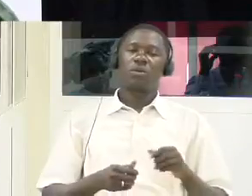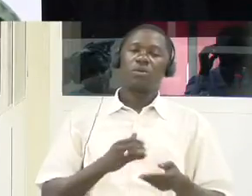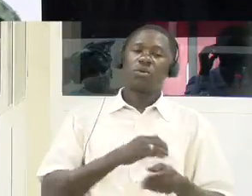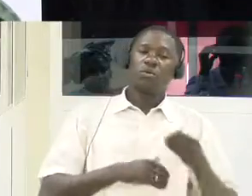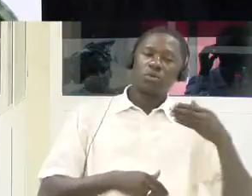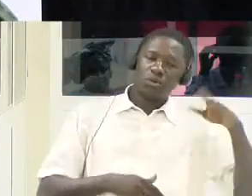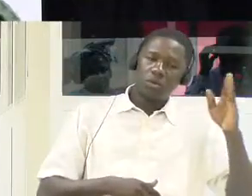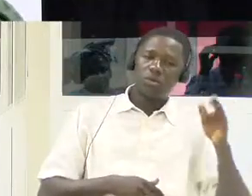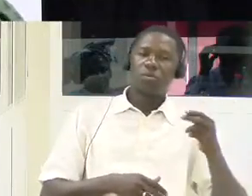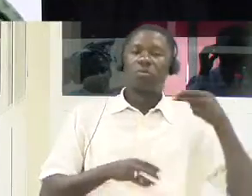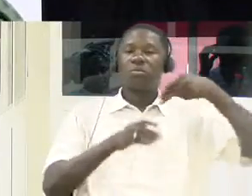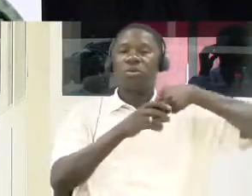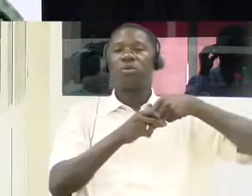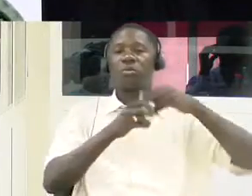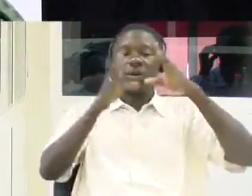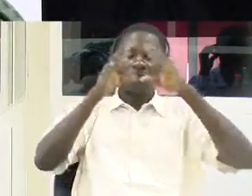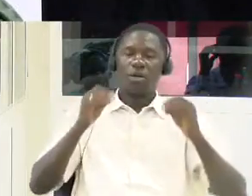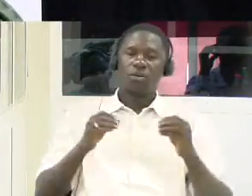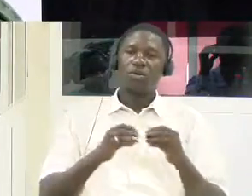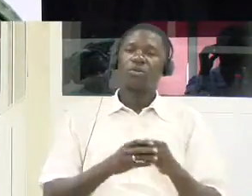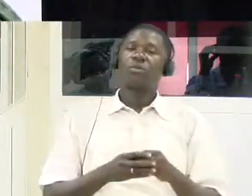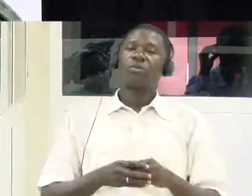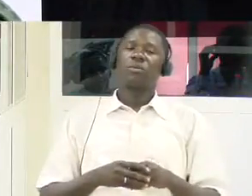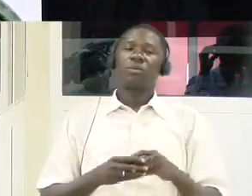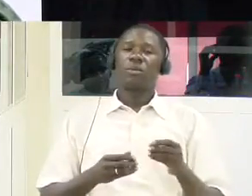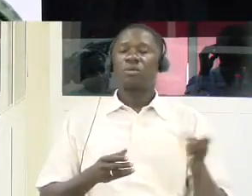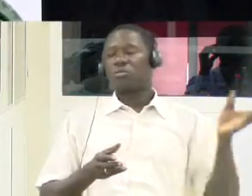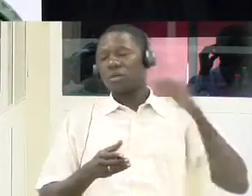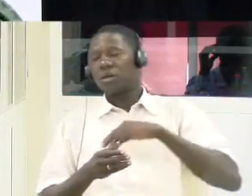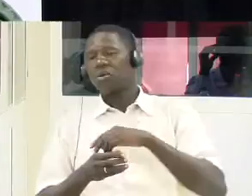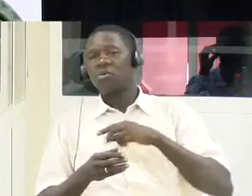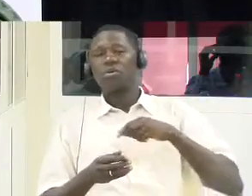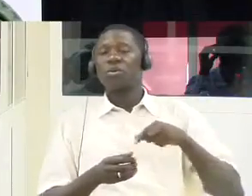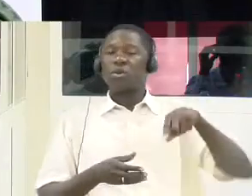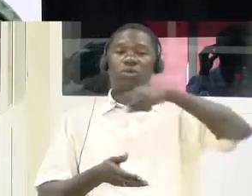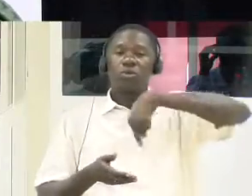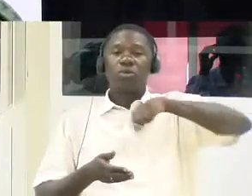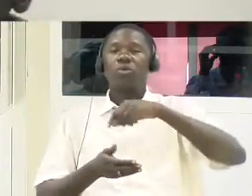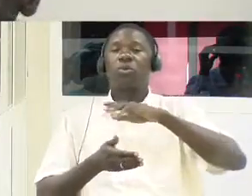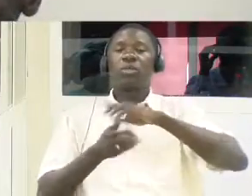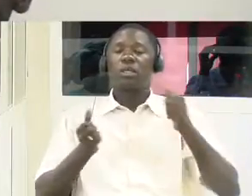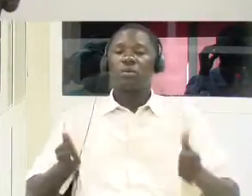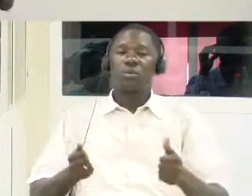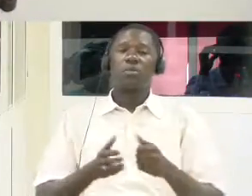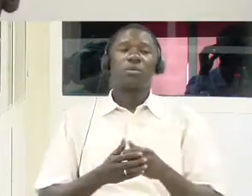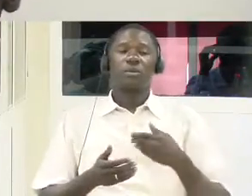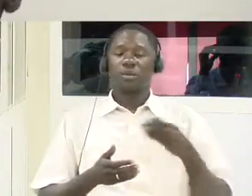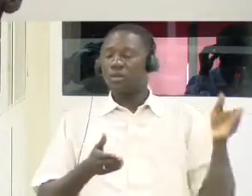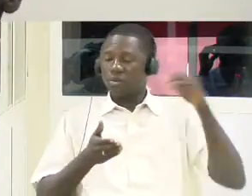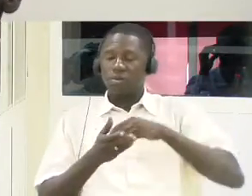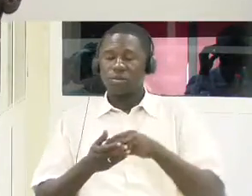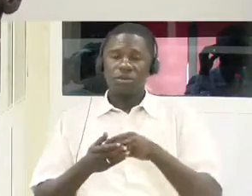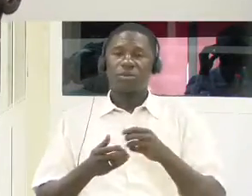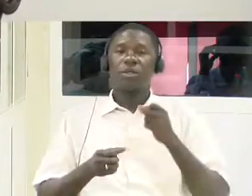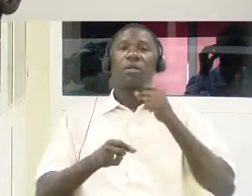to Petroleum House, then from there come to Bakote Station, then from there proceed to Senegambia, because that time we had our soldiers deployed